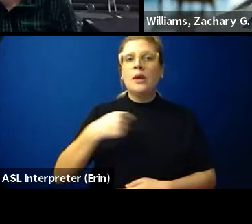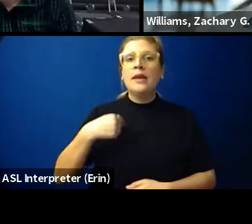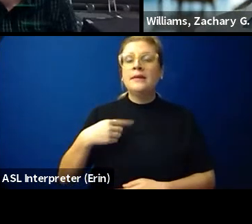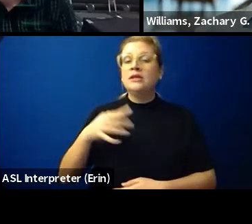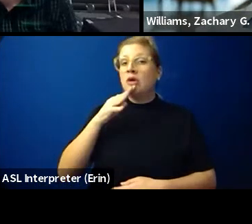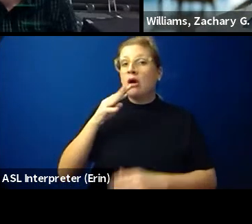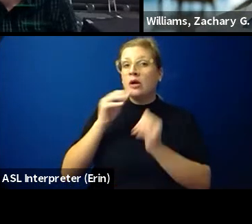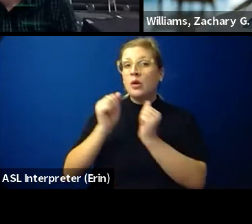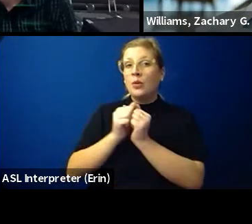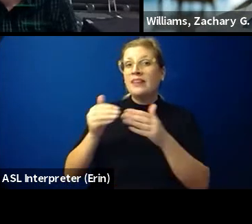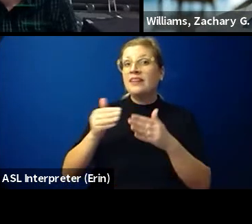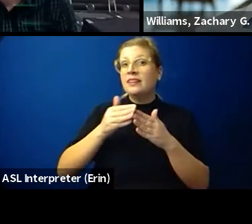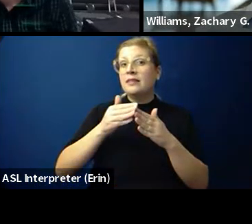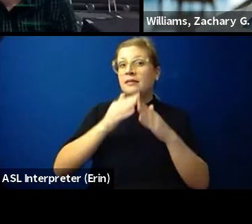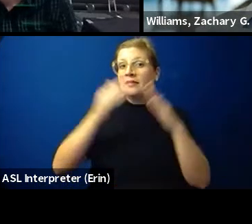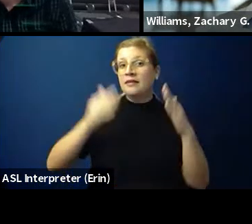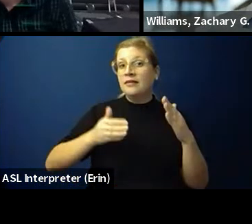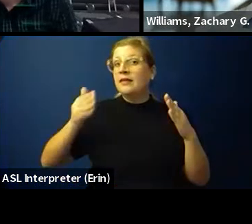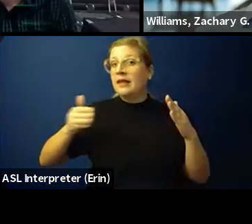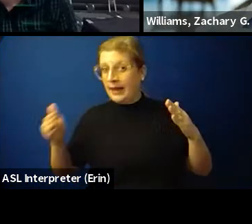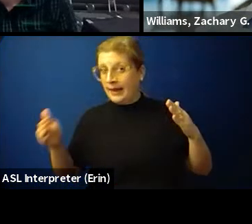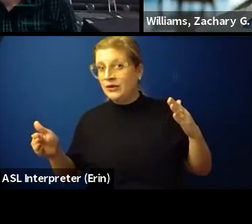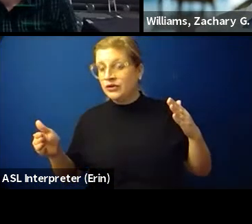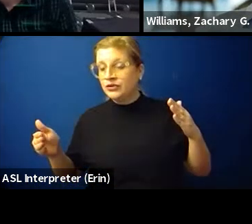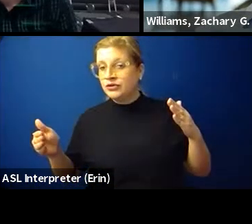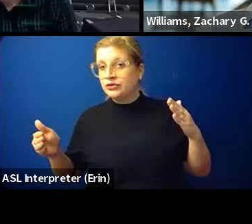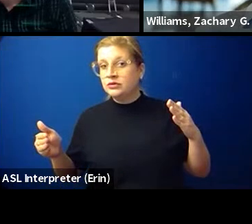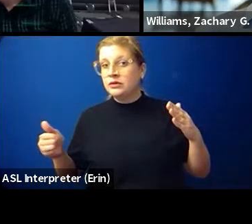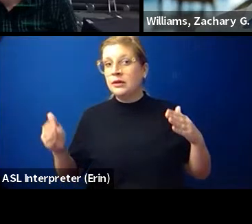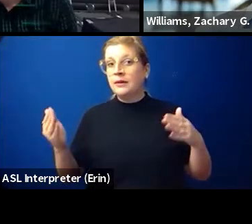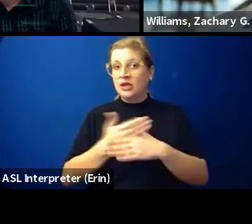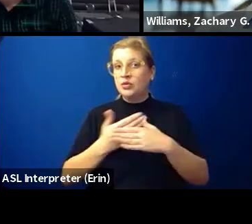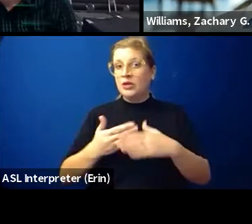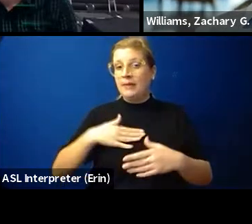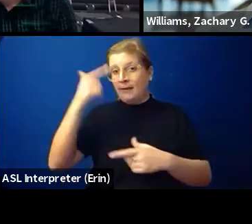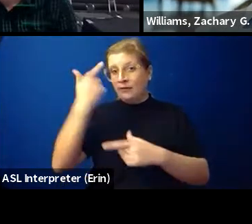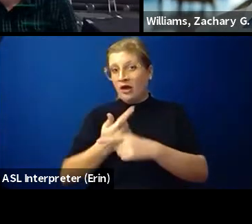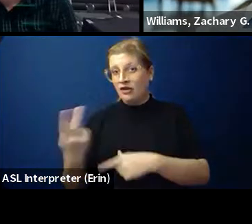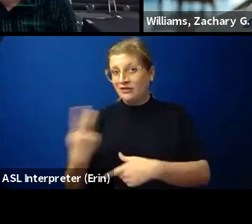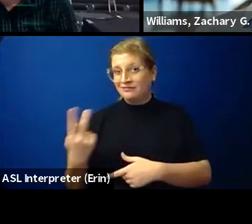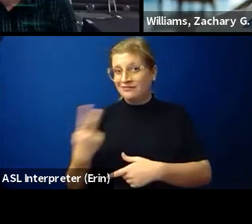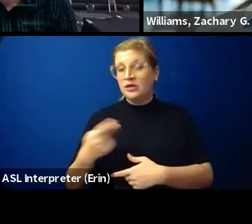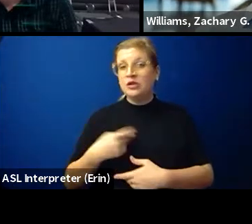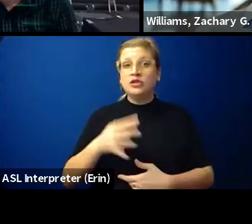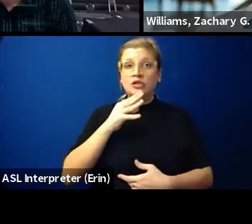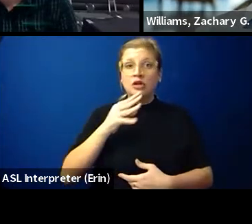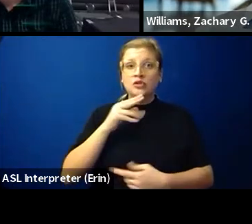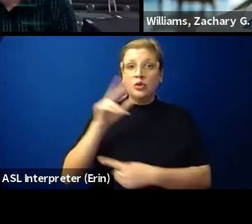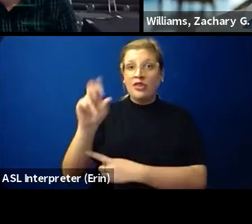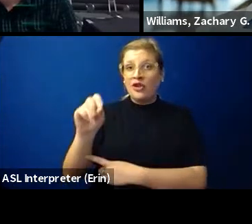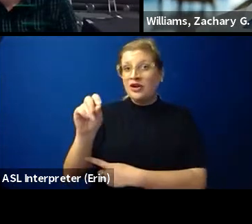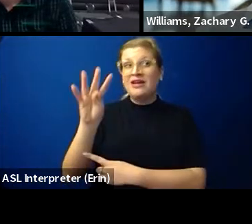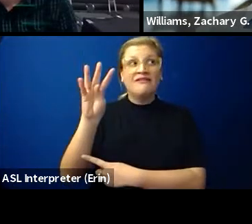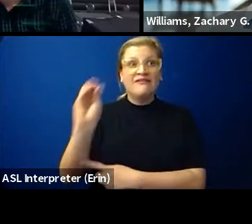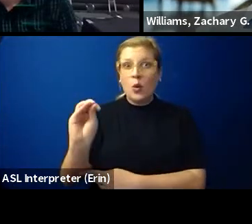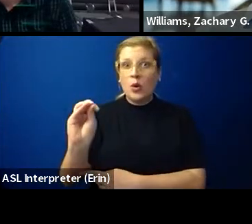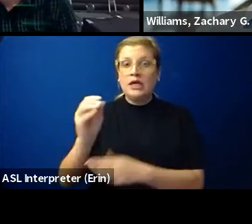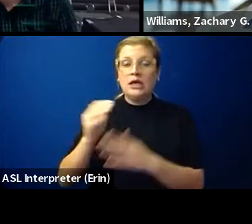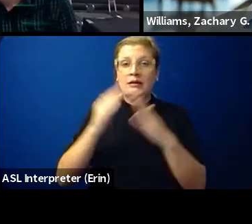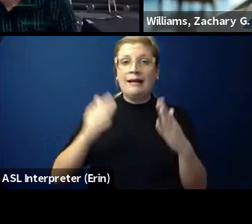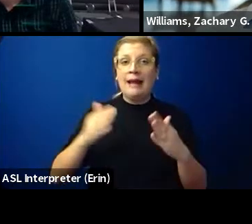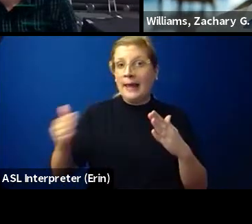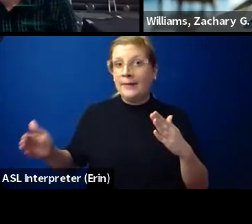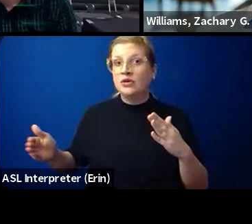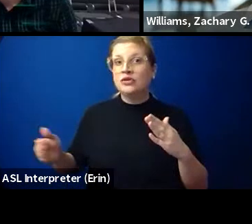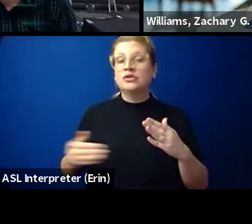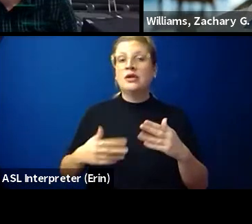neighbors. We've spoken to, at this point, between my brother and I, at least 30 or 40 neighbors in 3 different